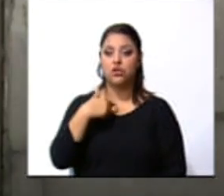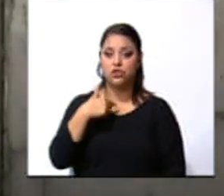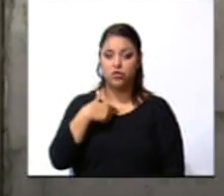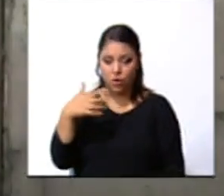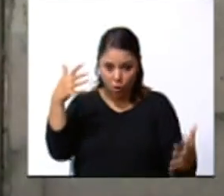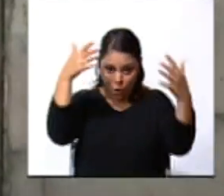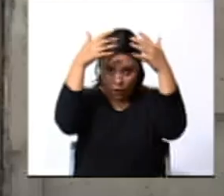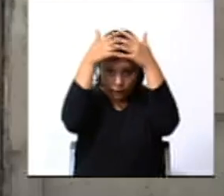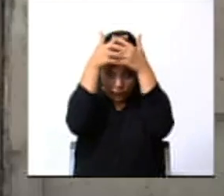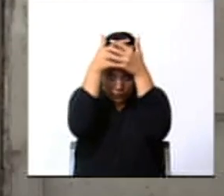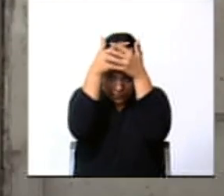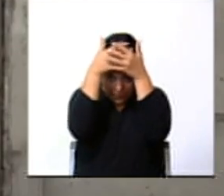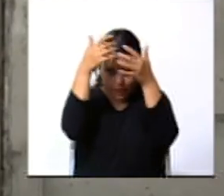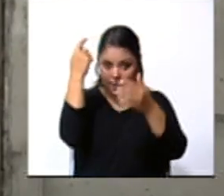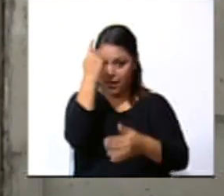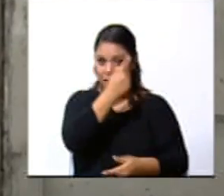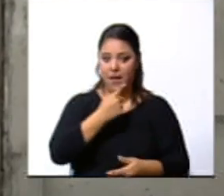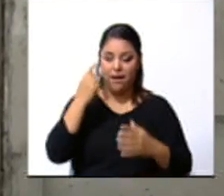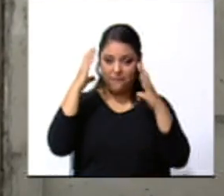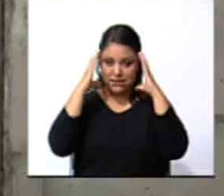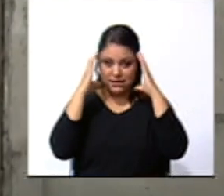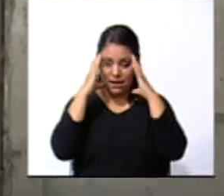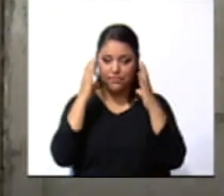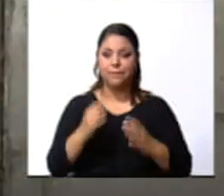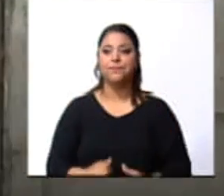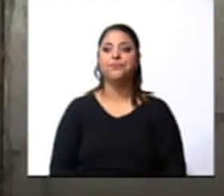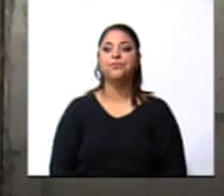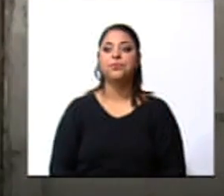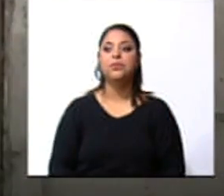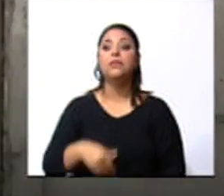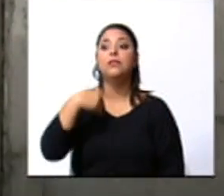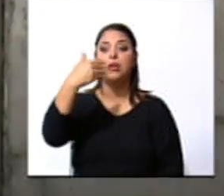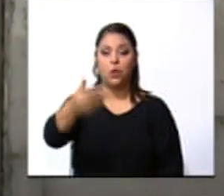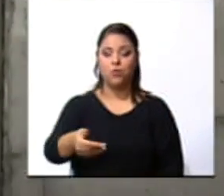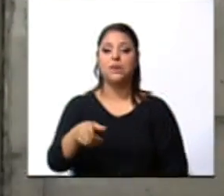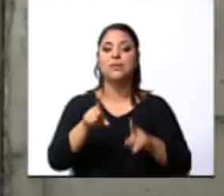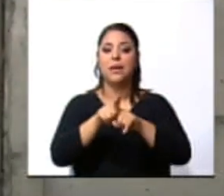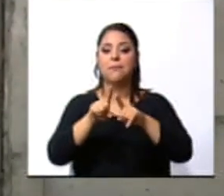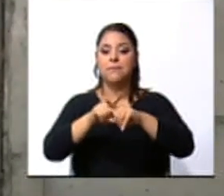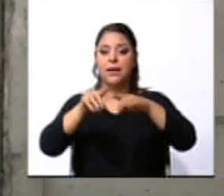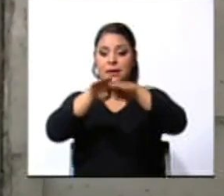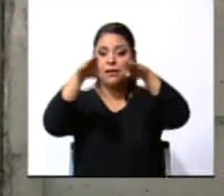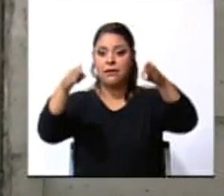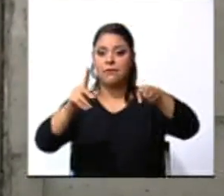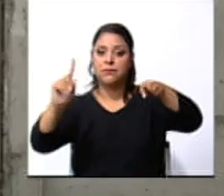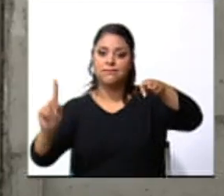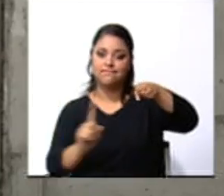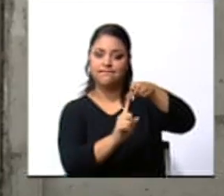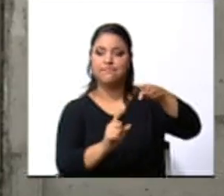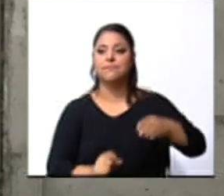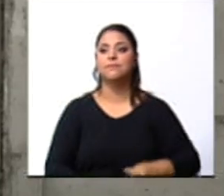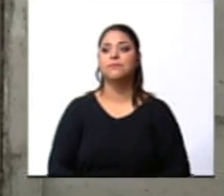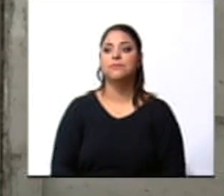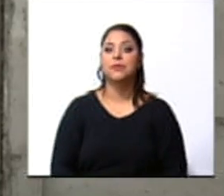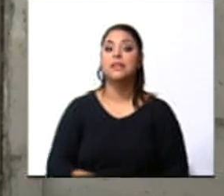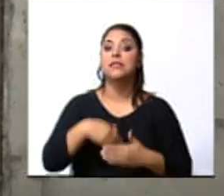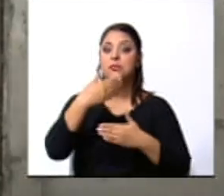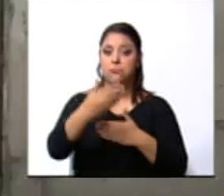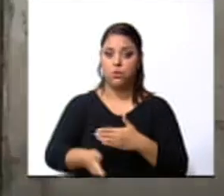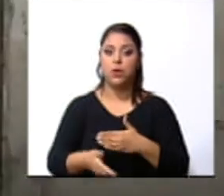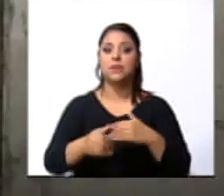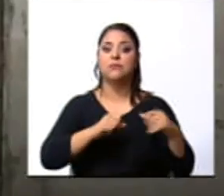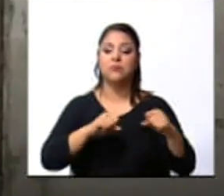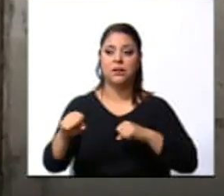my head. Second, I got under a table. Then, after the earthquake,